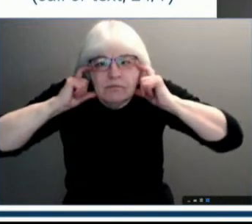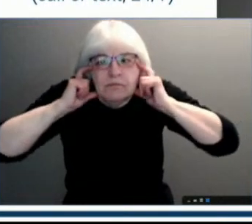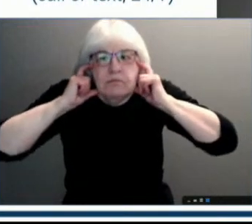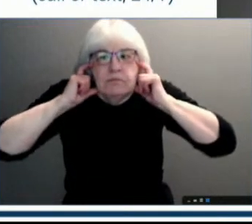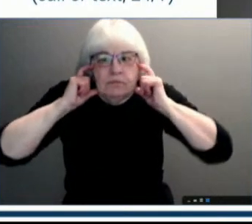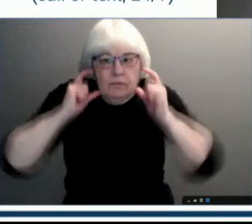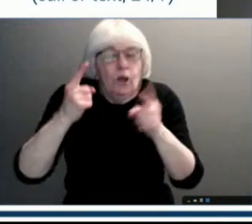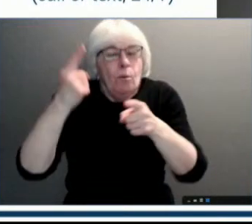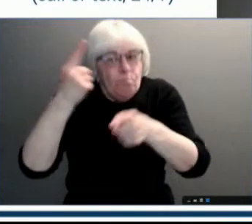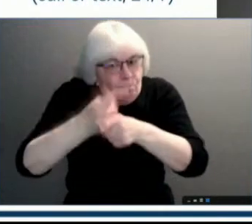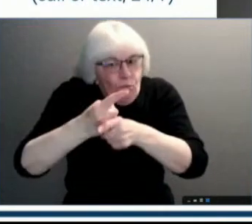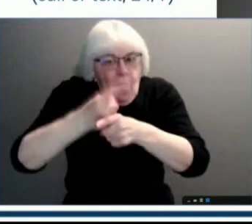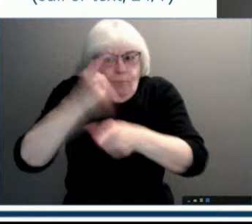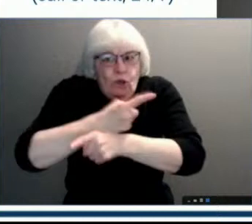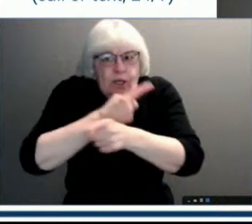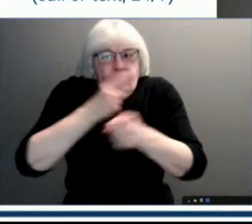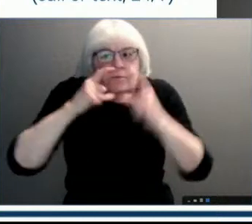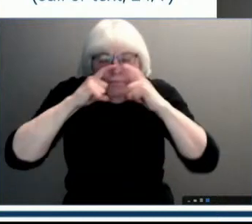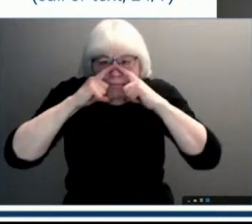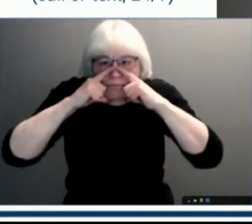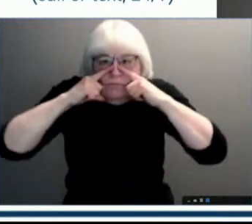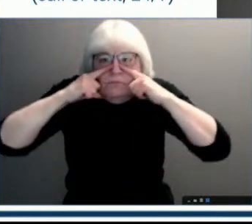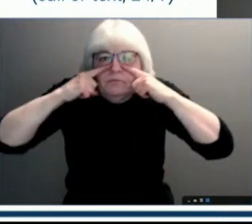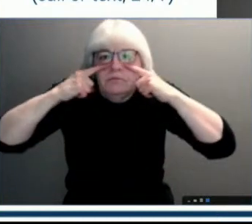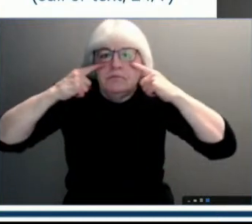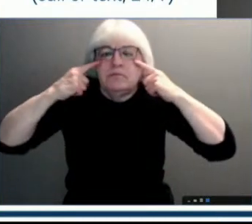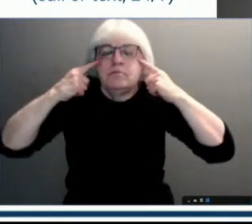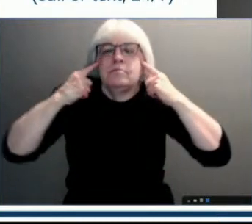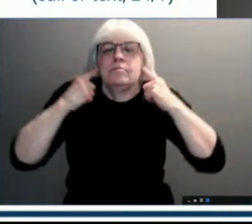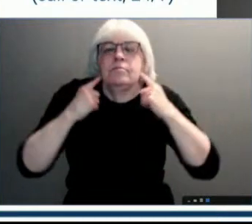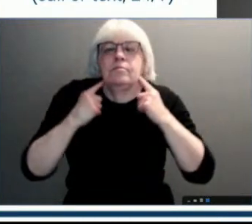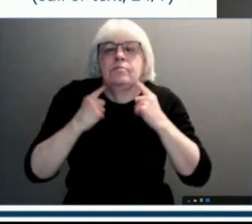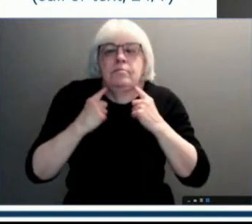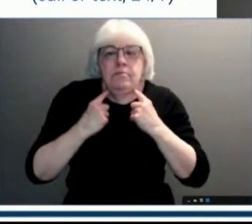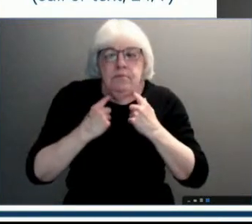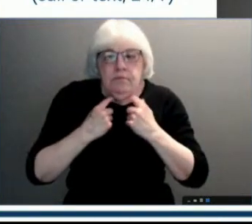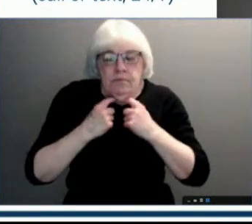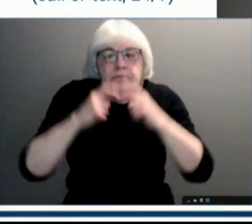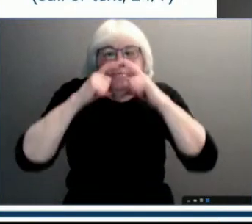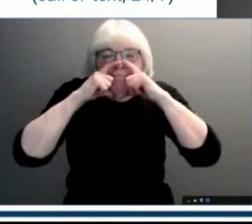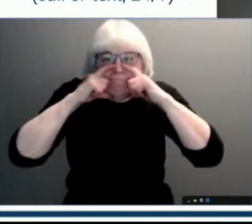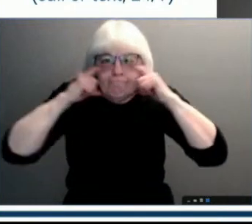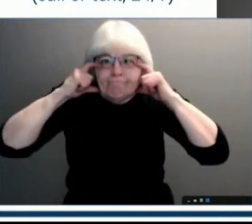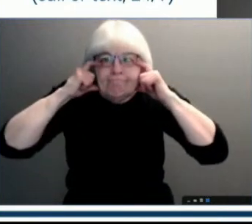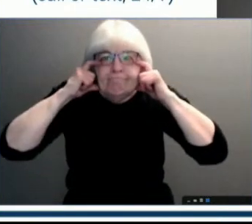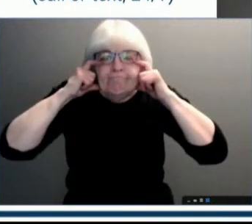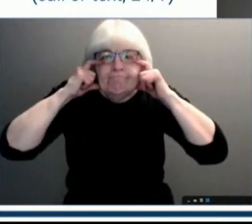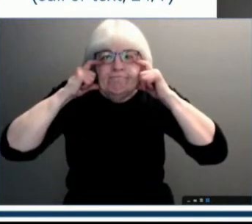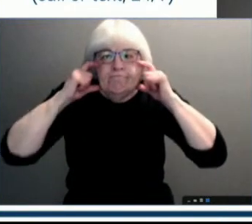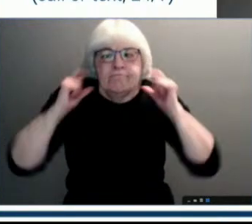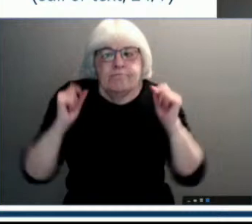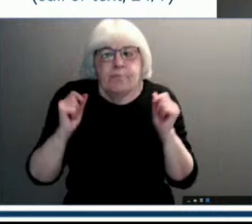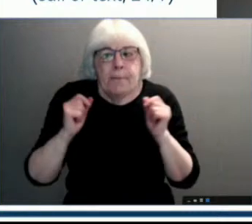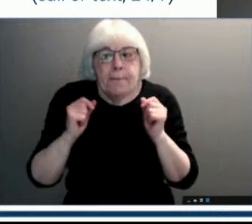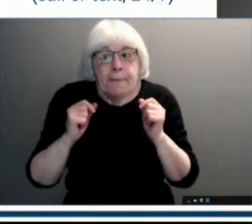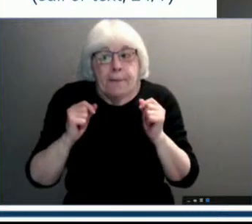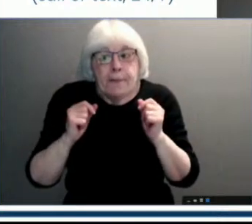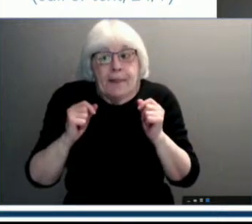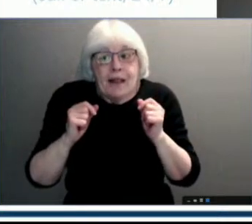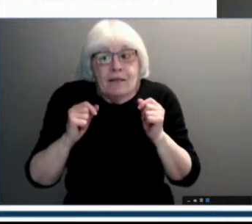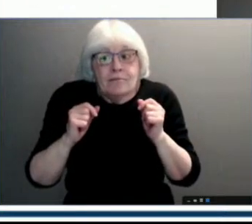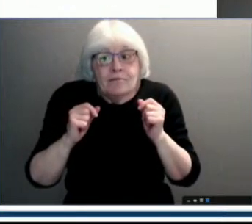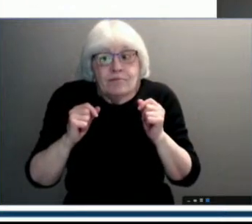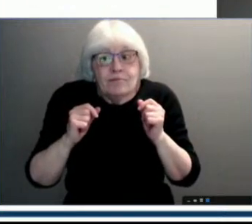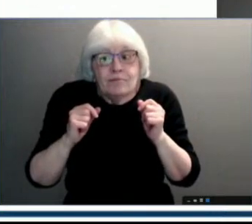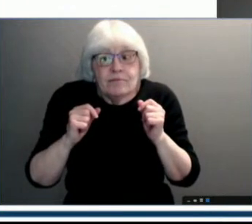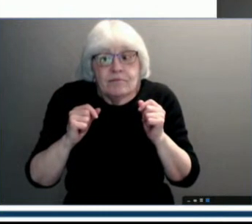your nose, mouth, and chin, all 3. There shouldn't be gaps between your face and your mask, so check the